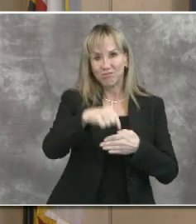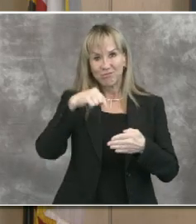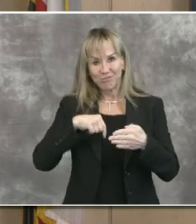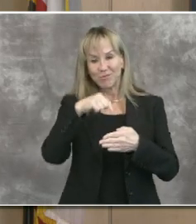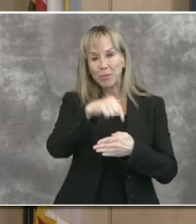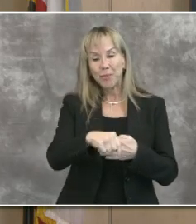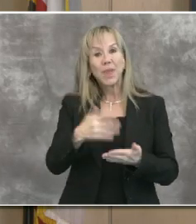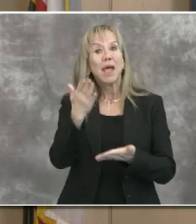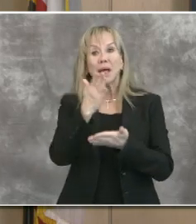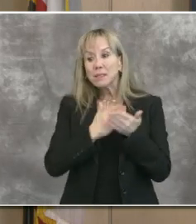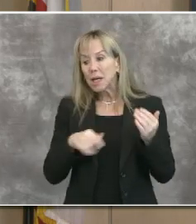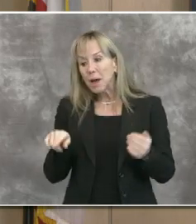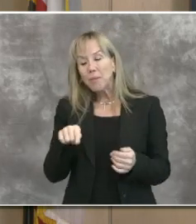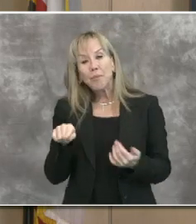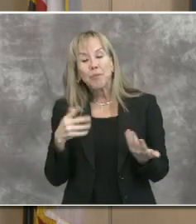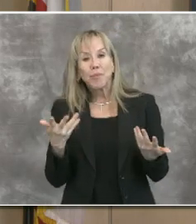who